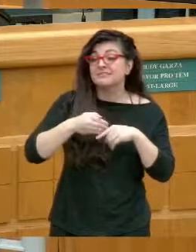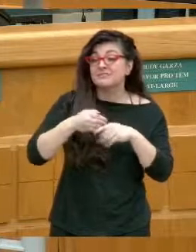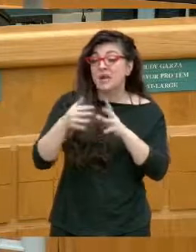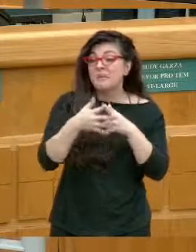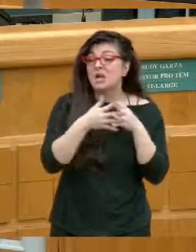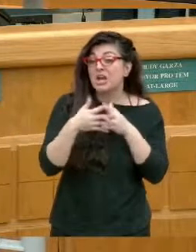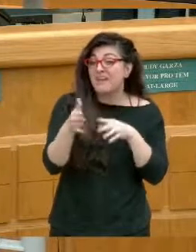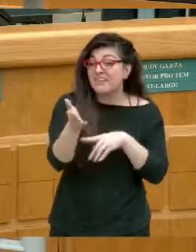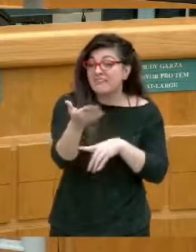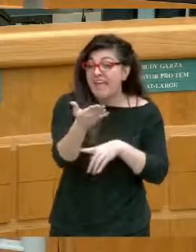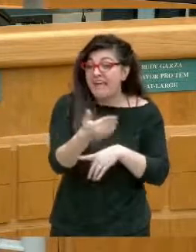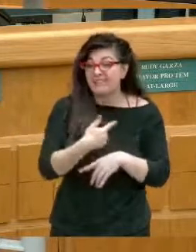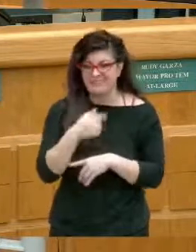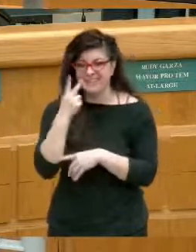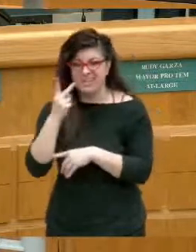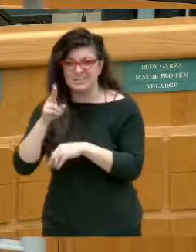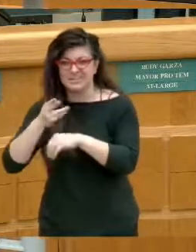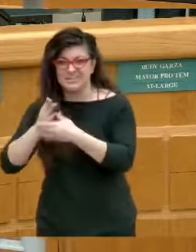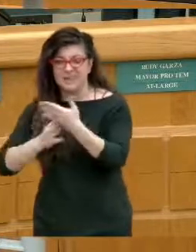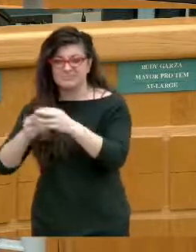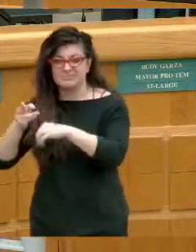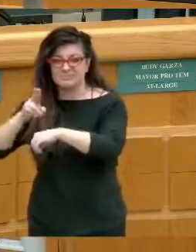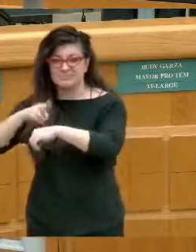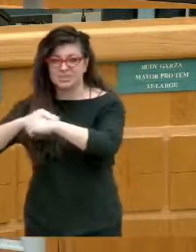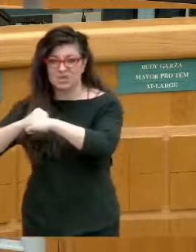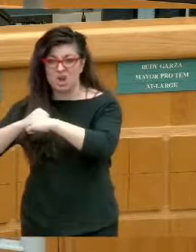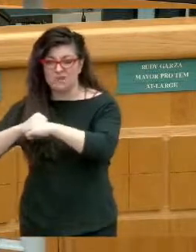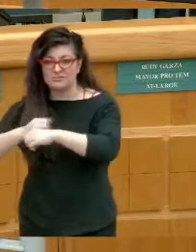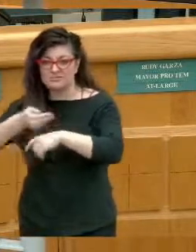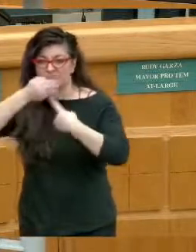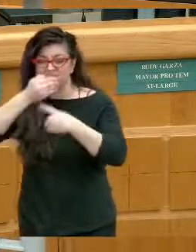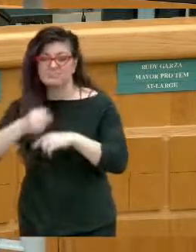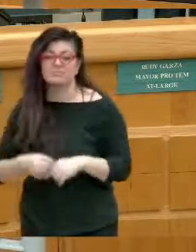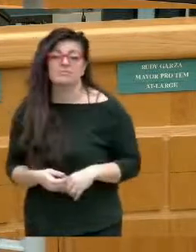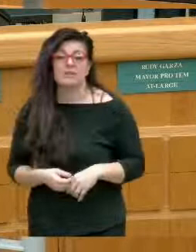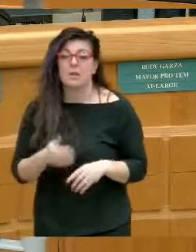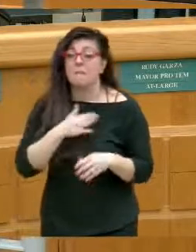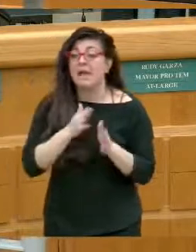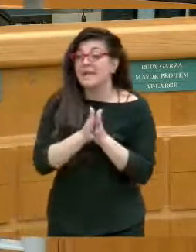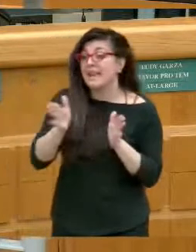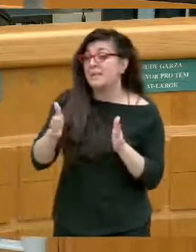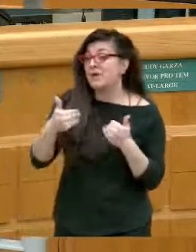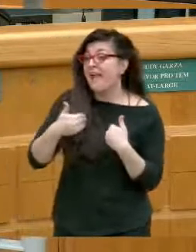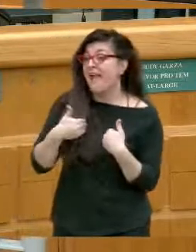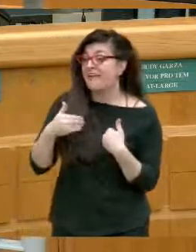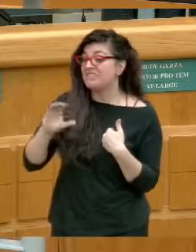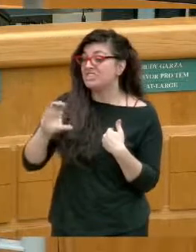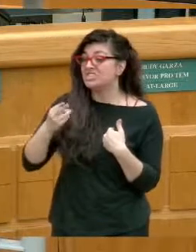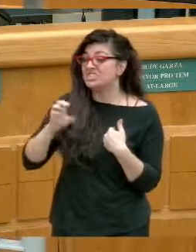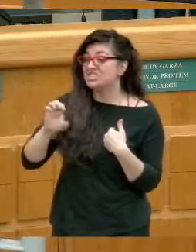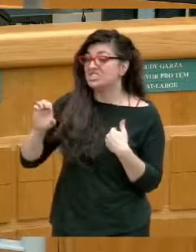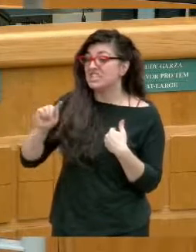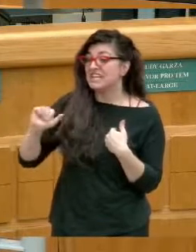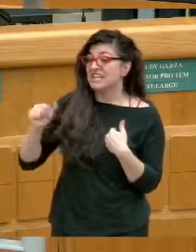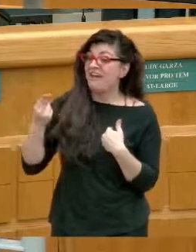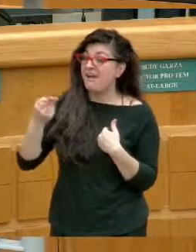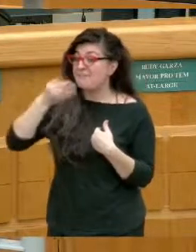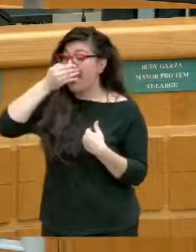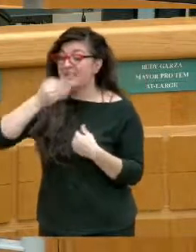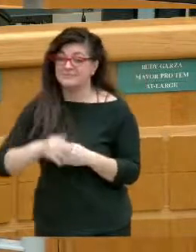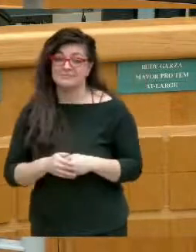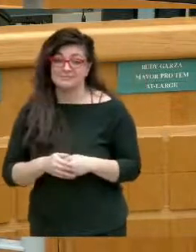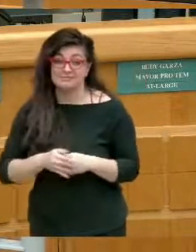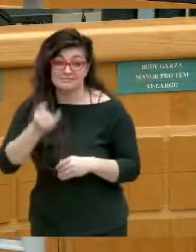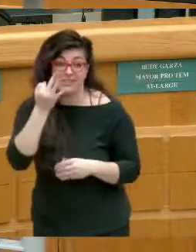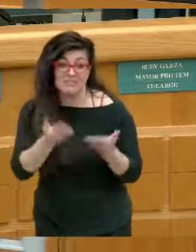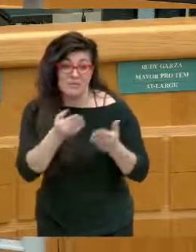guards when I came in to the building here. My neighbor has a cheetah mask. Or if you're a boring scientist like me, you just wear the one